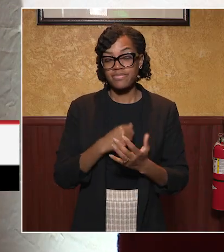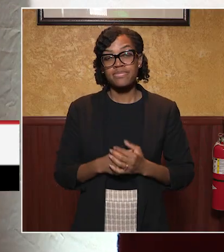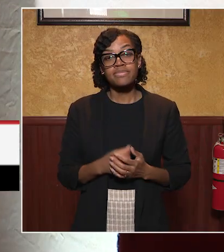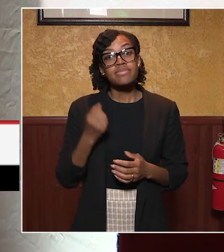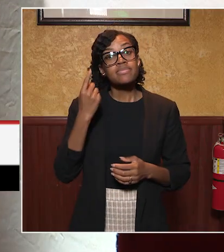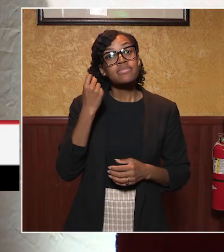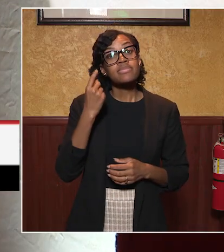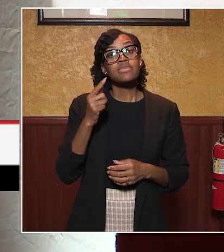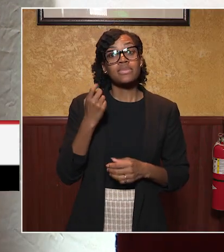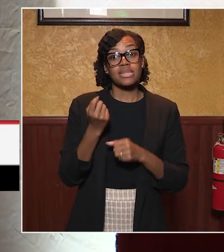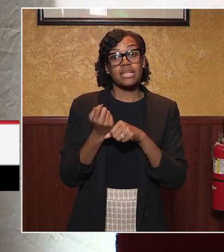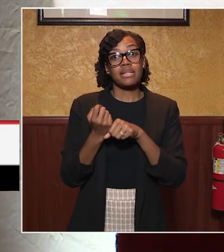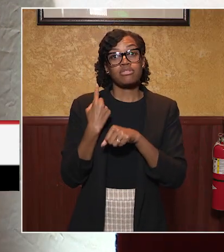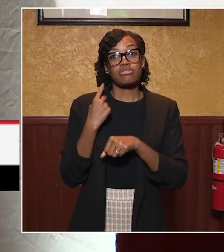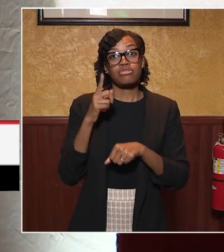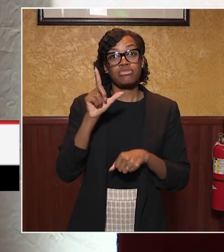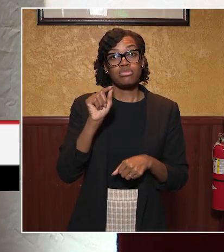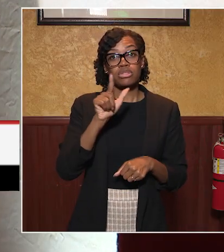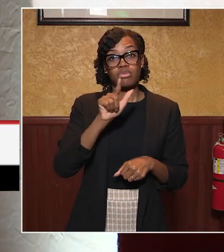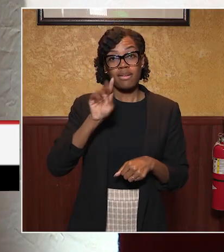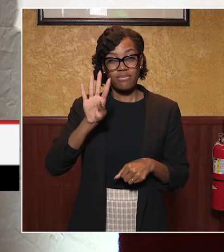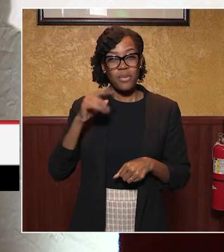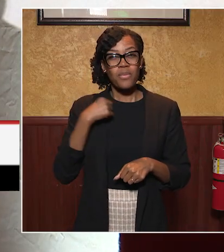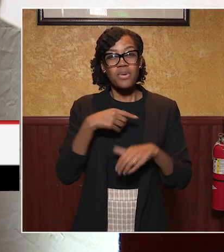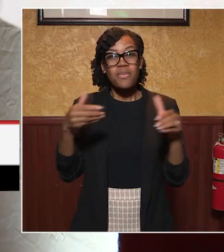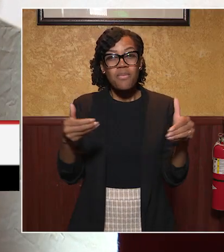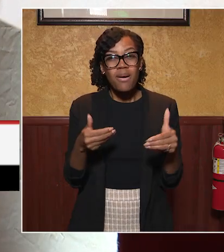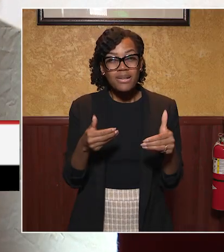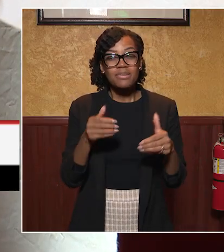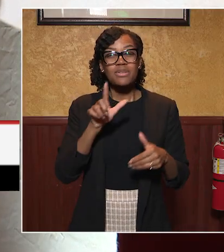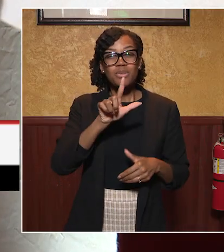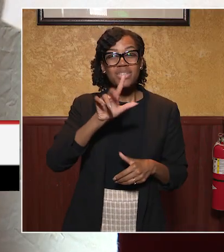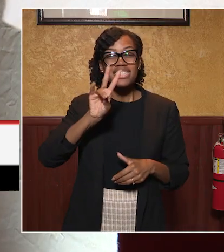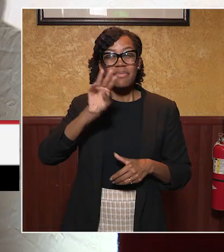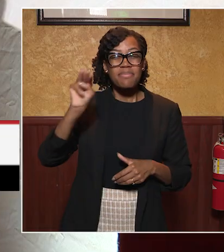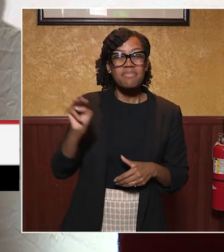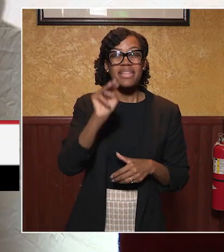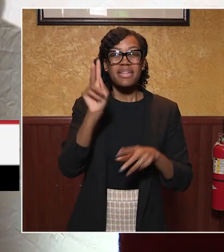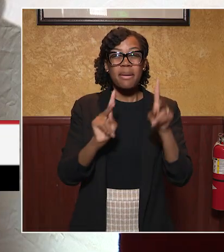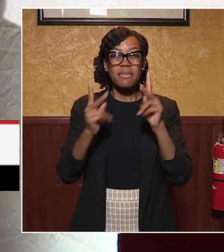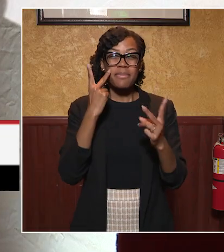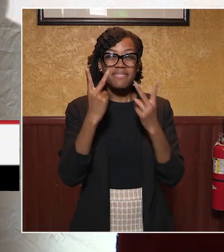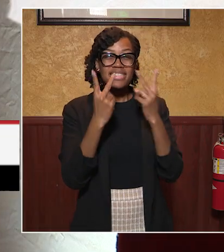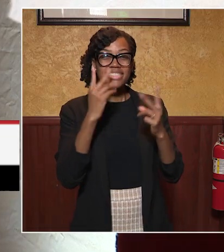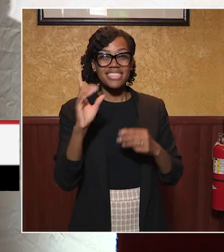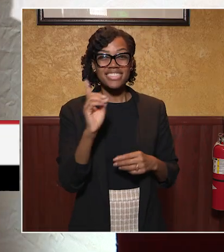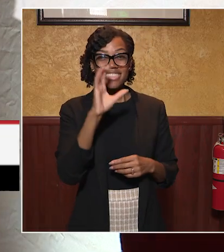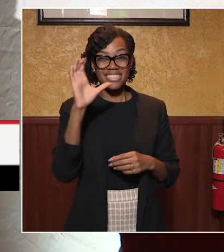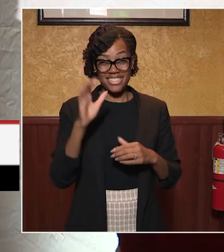we welcomed 27 million people to Washington, D.C.